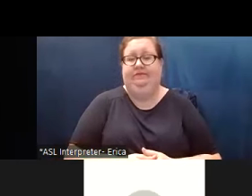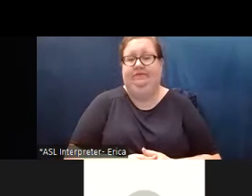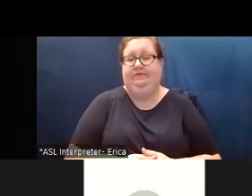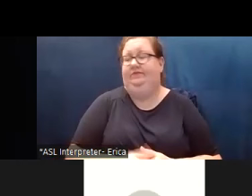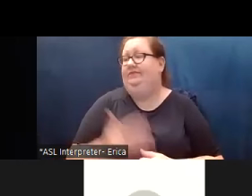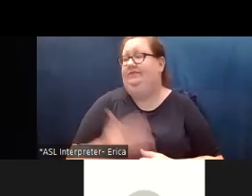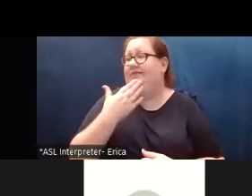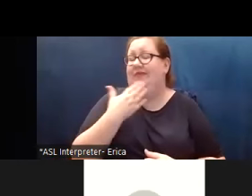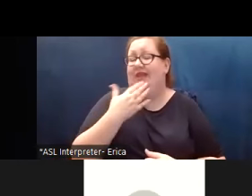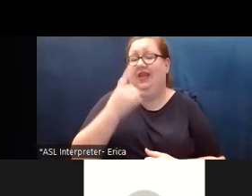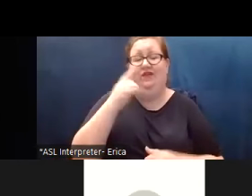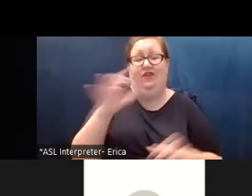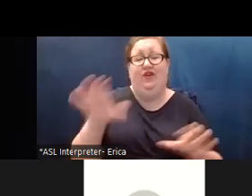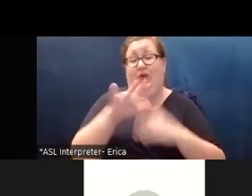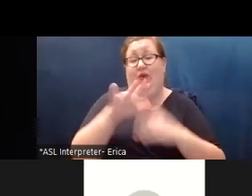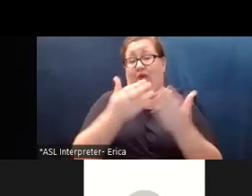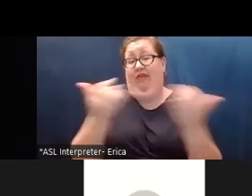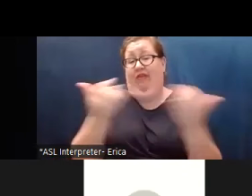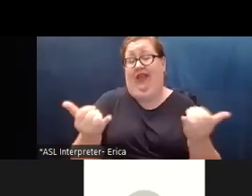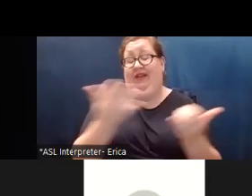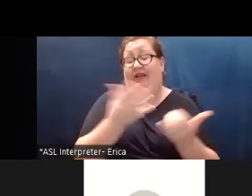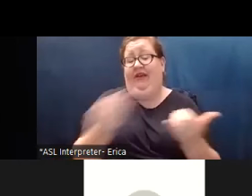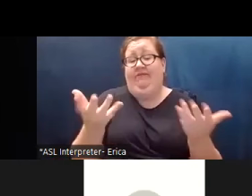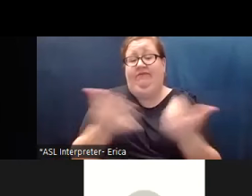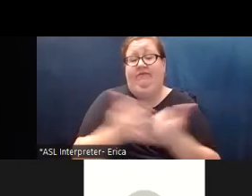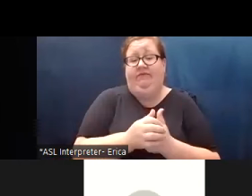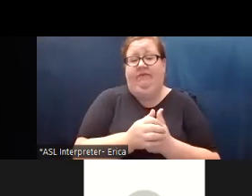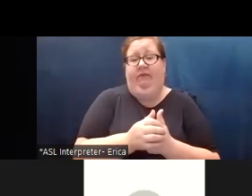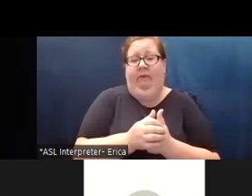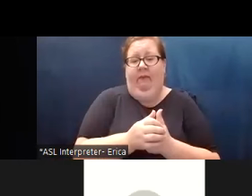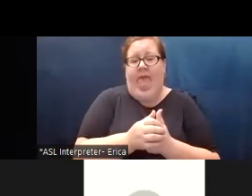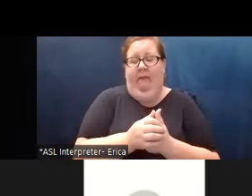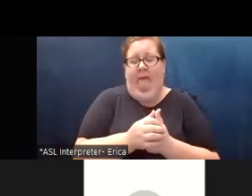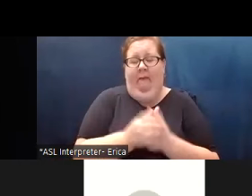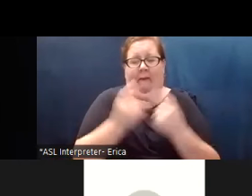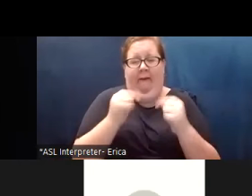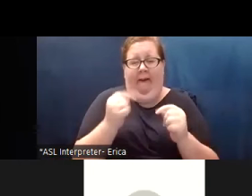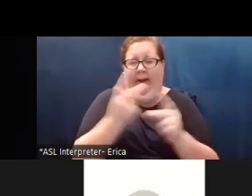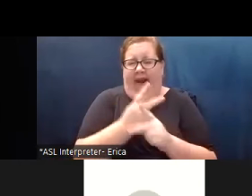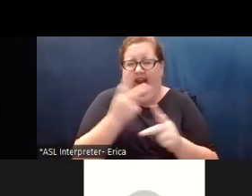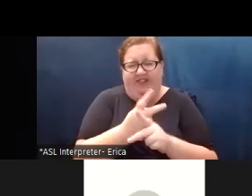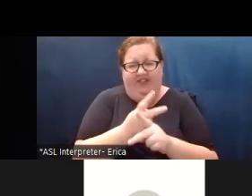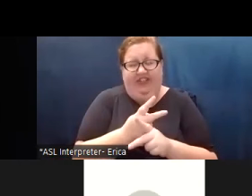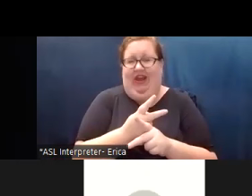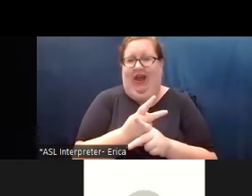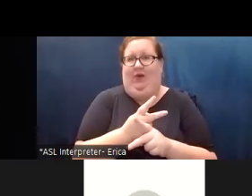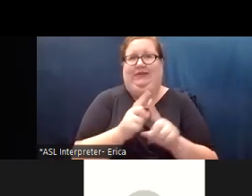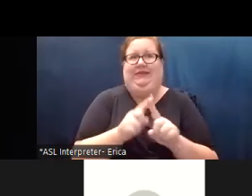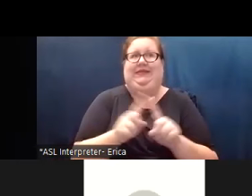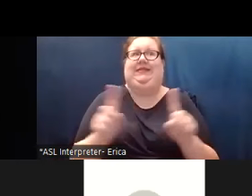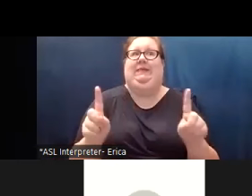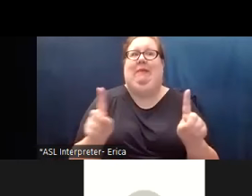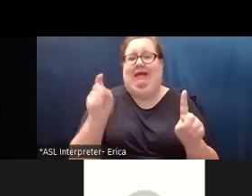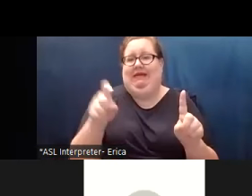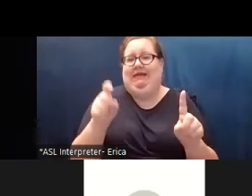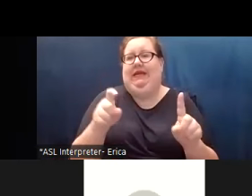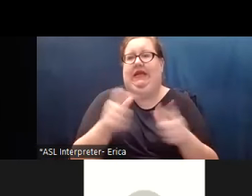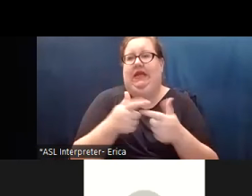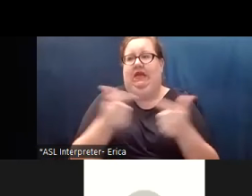Thank you for doing all this and trying to figure it out despite it needing a lot of